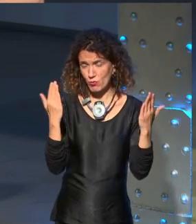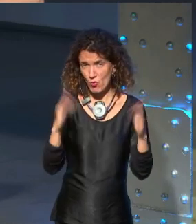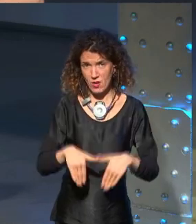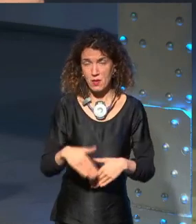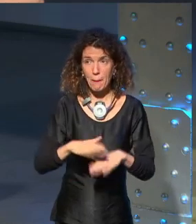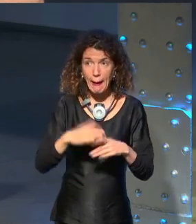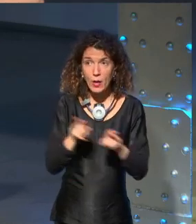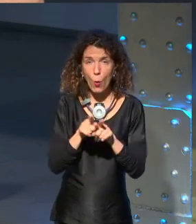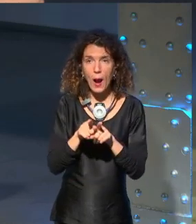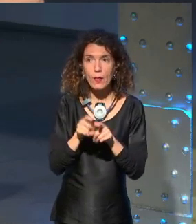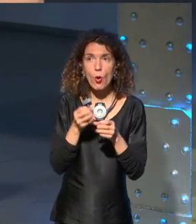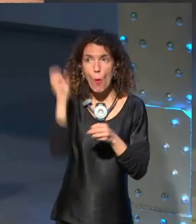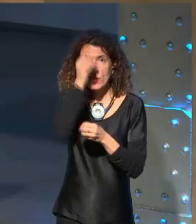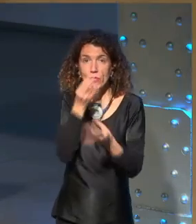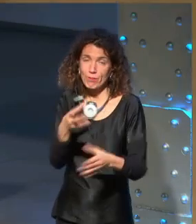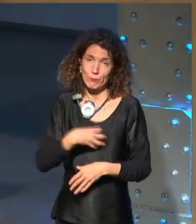¿Y usted cree que alguna vez serías...